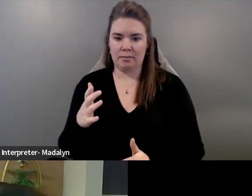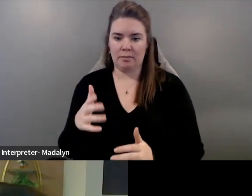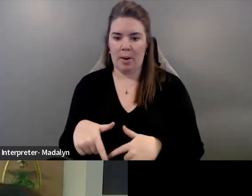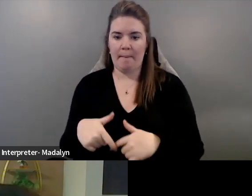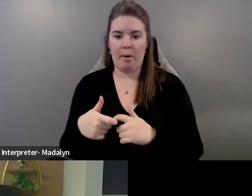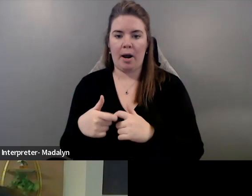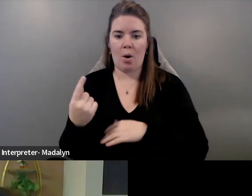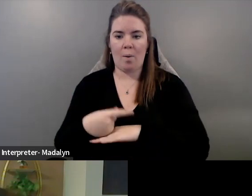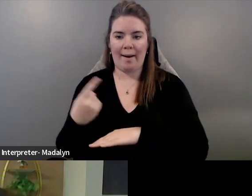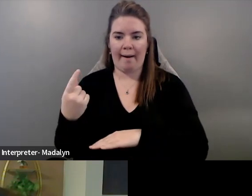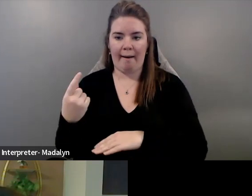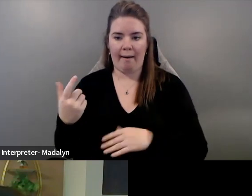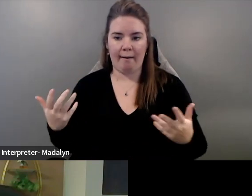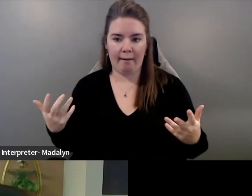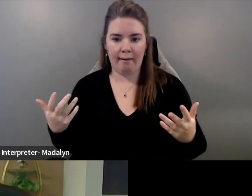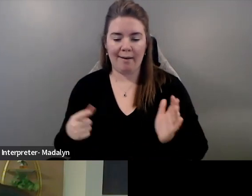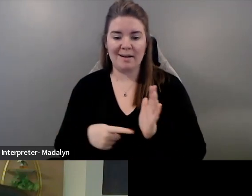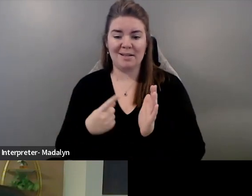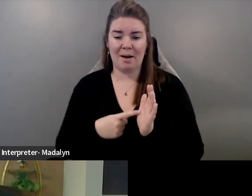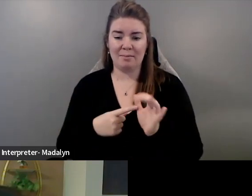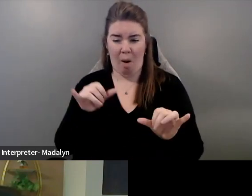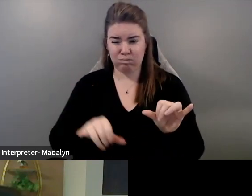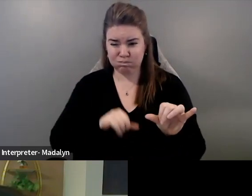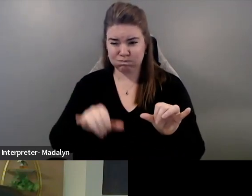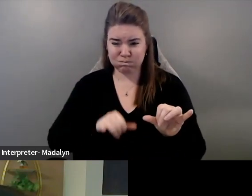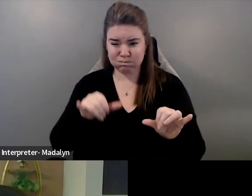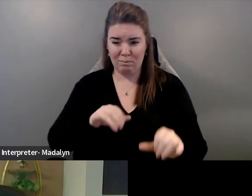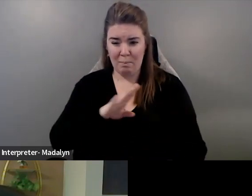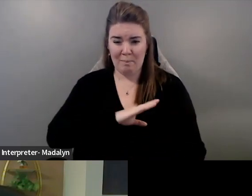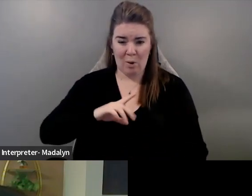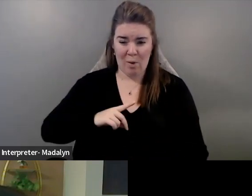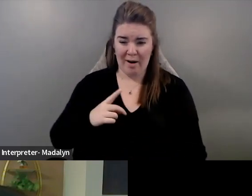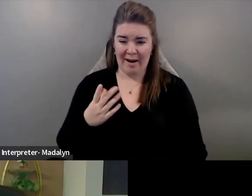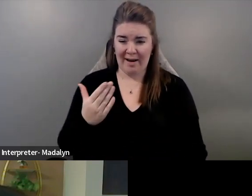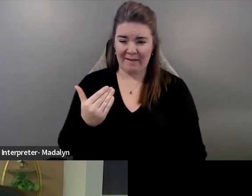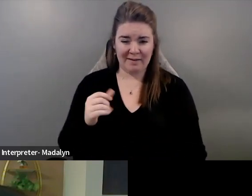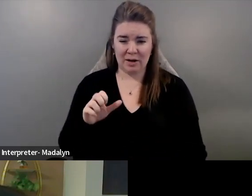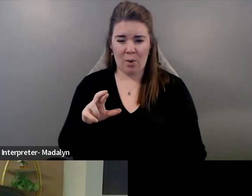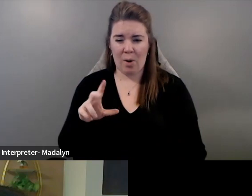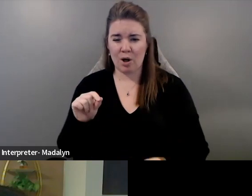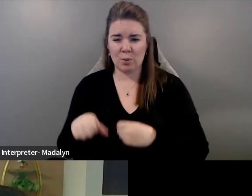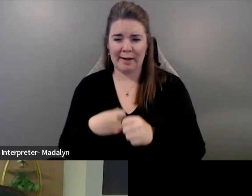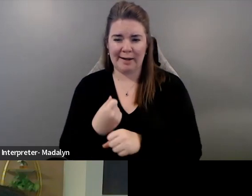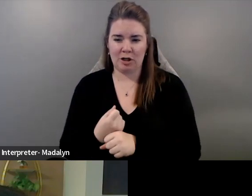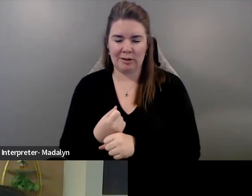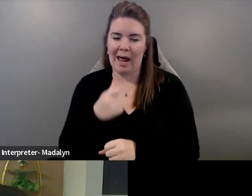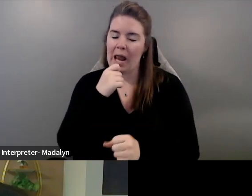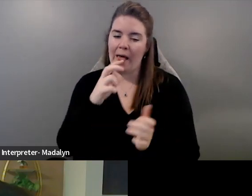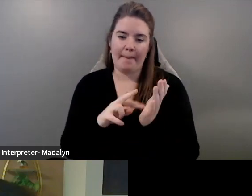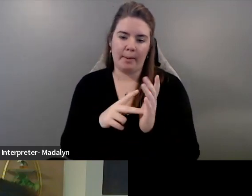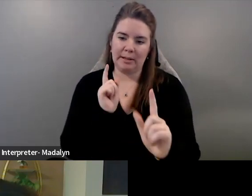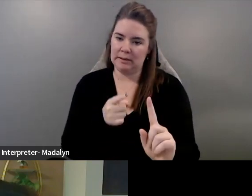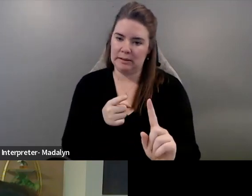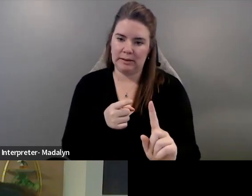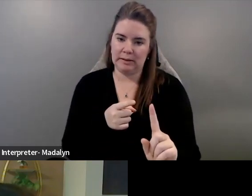a situation where someone's on the board for 15, 20 years. But that's not in the spirit of the law and what we want to happen. We want